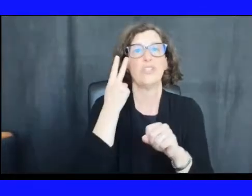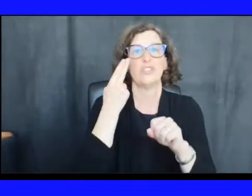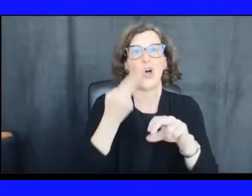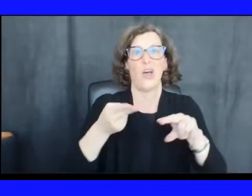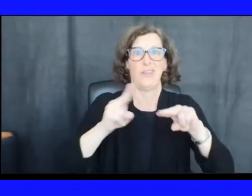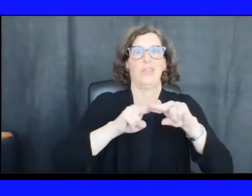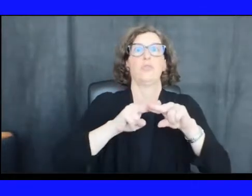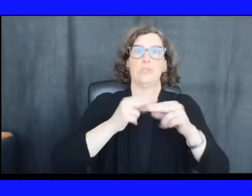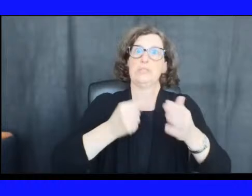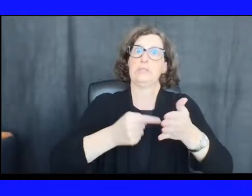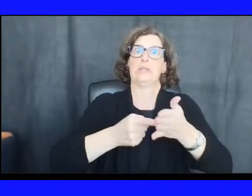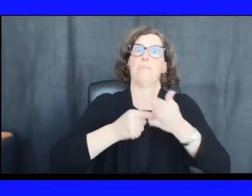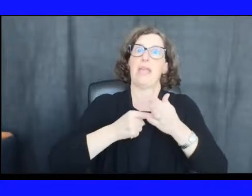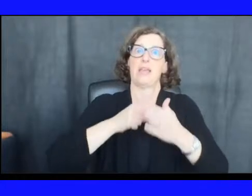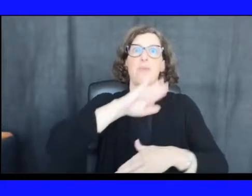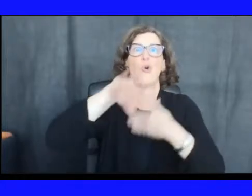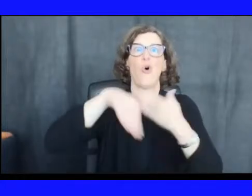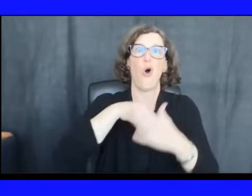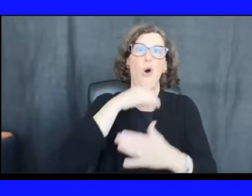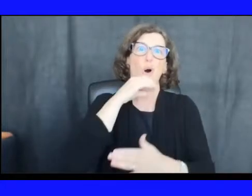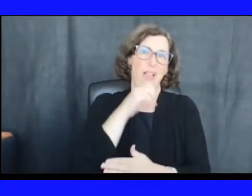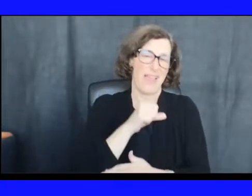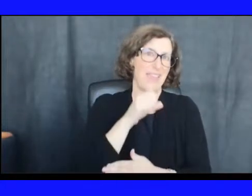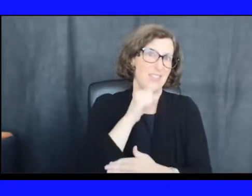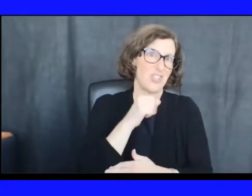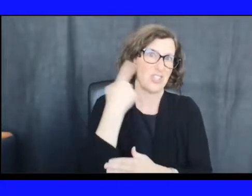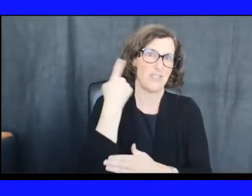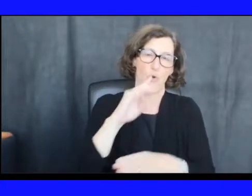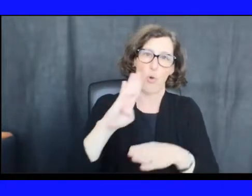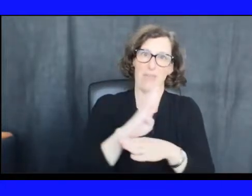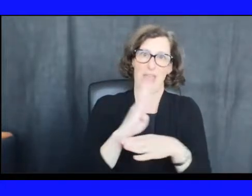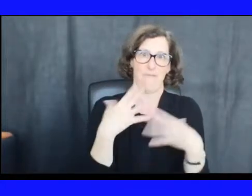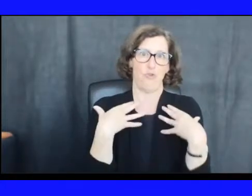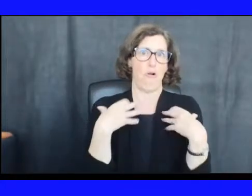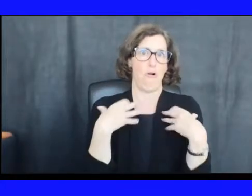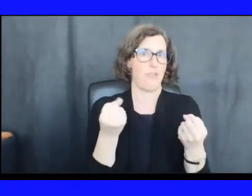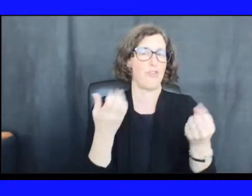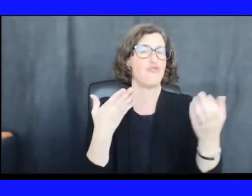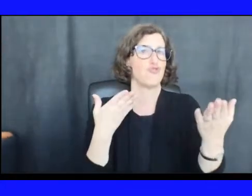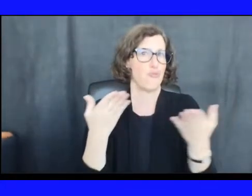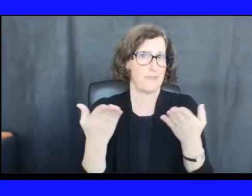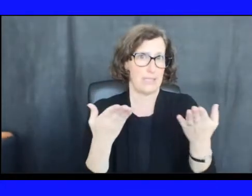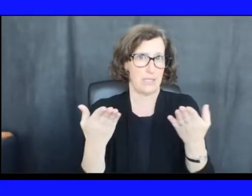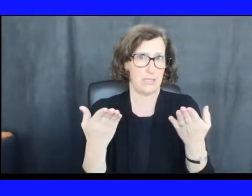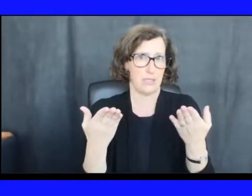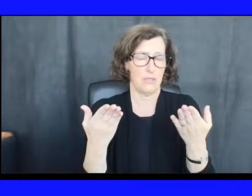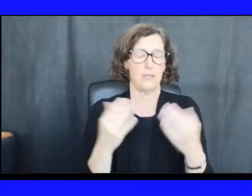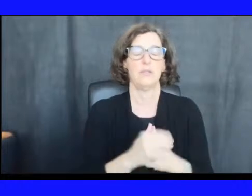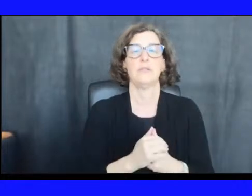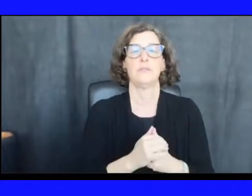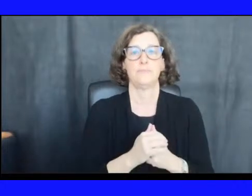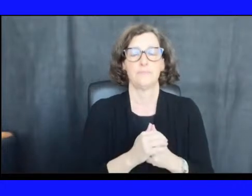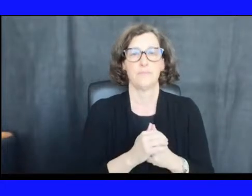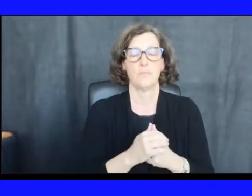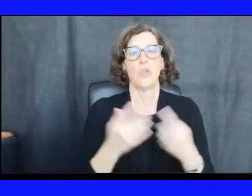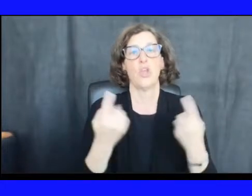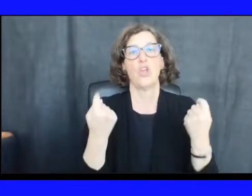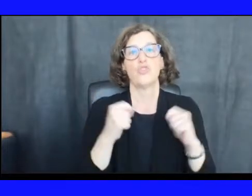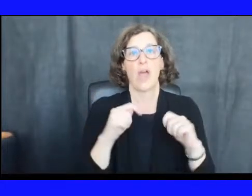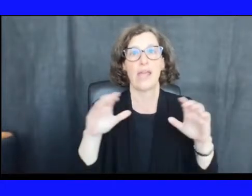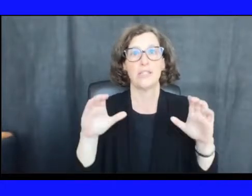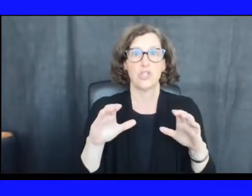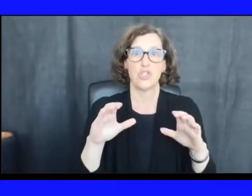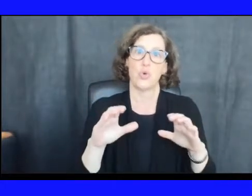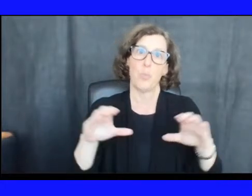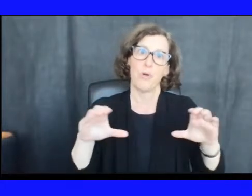Charles Barron have in the works, including telehealth, and adding behavioral health